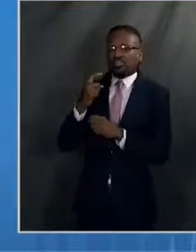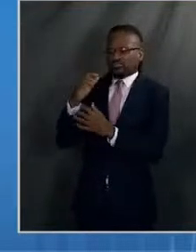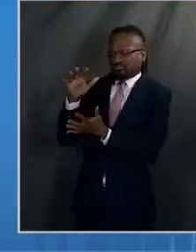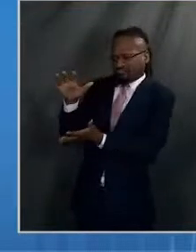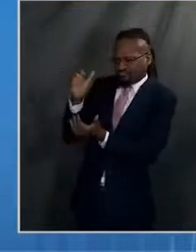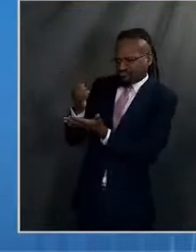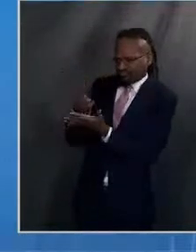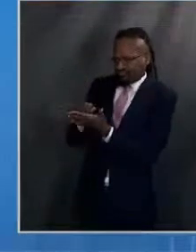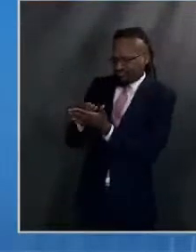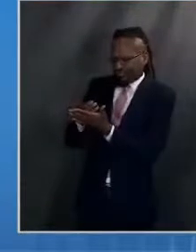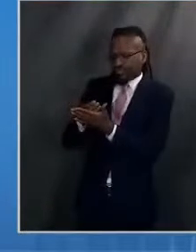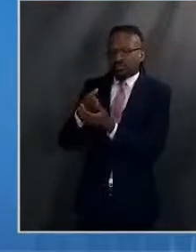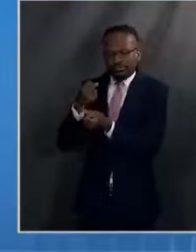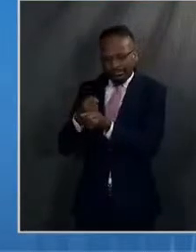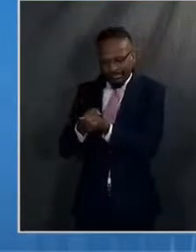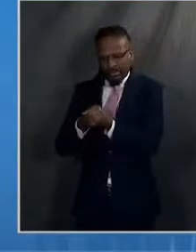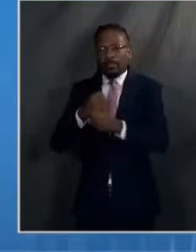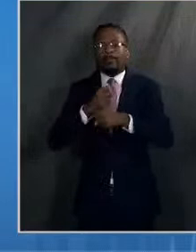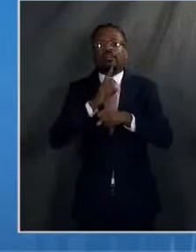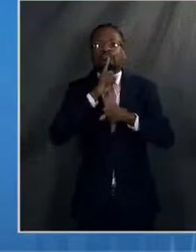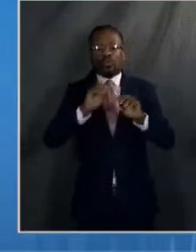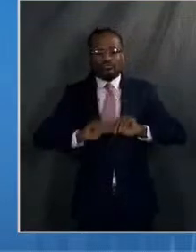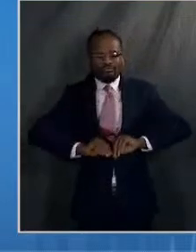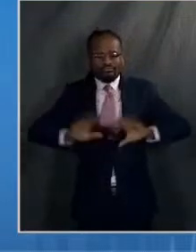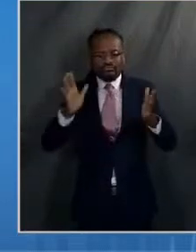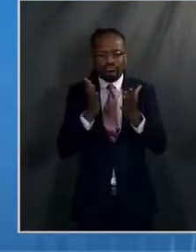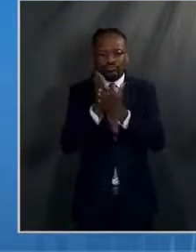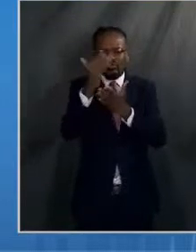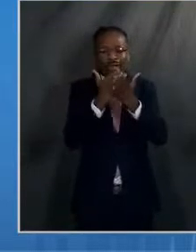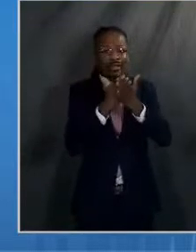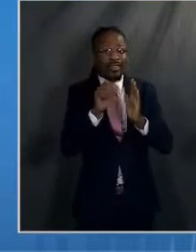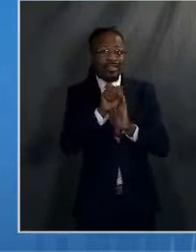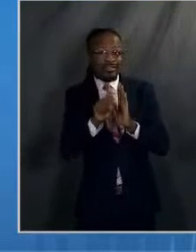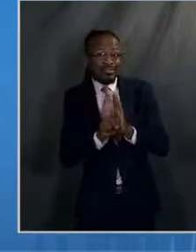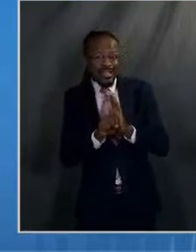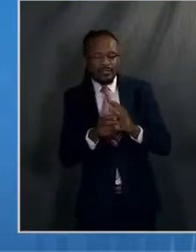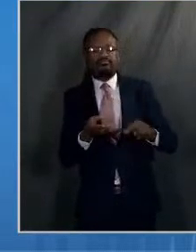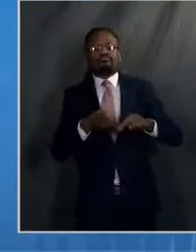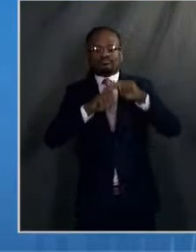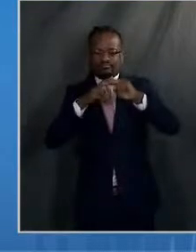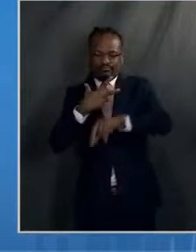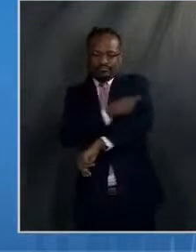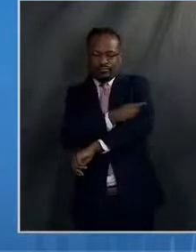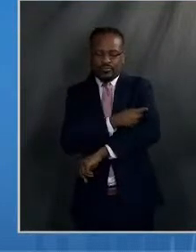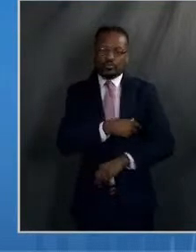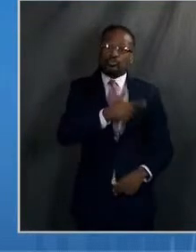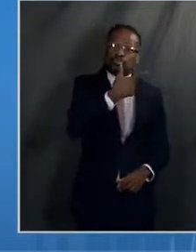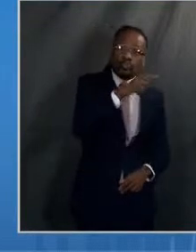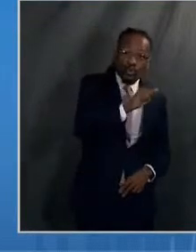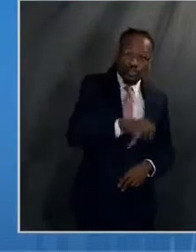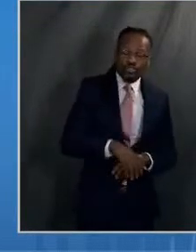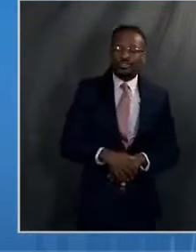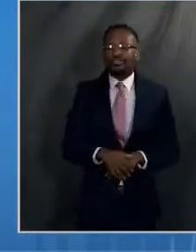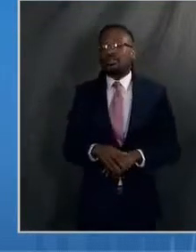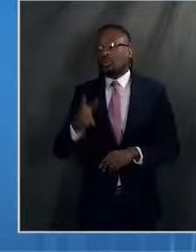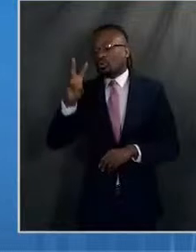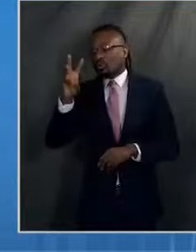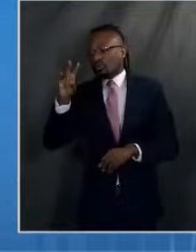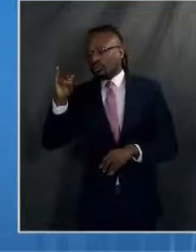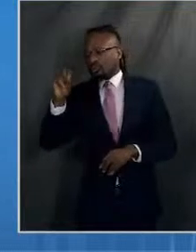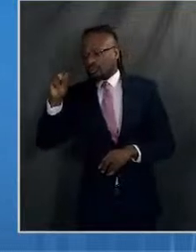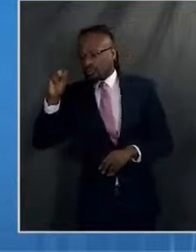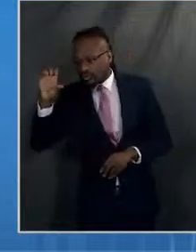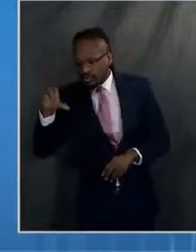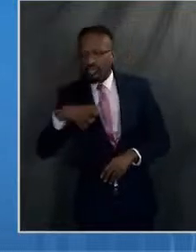vaccination sites nationwide, including in states like Georgia, North Carolina, and Wisconsin. As of